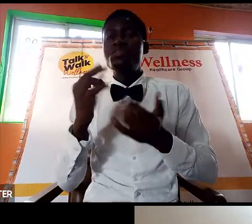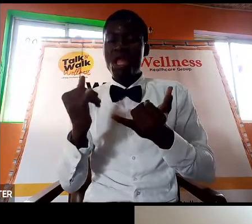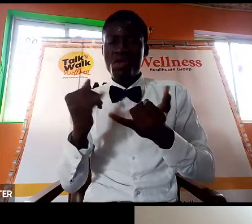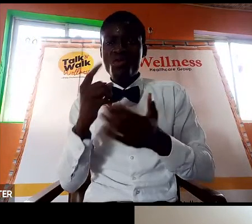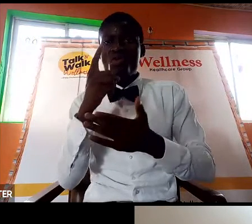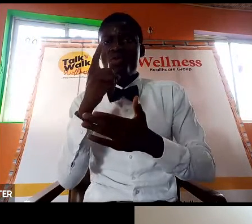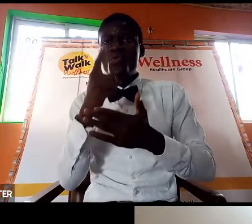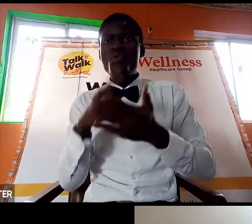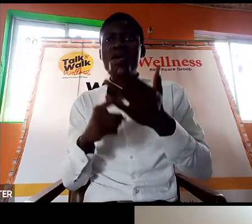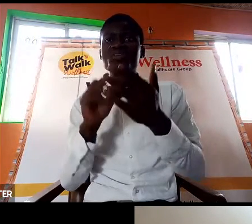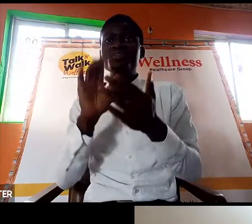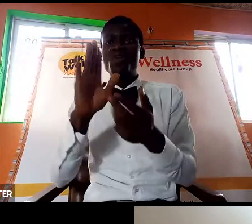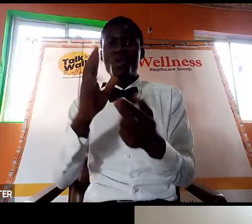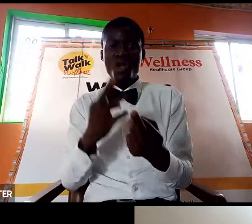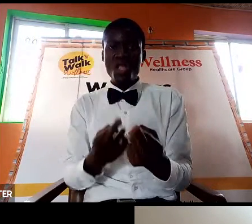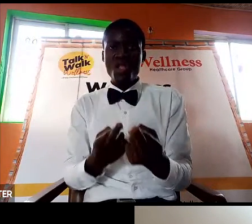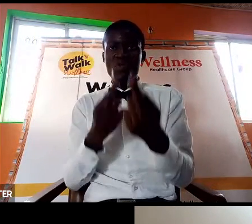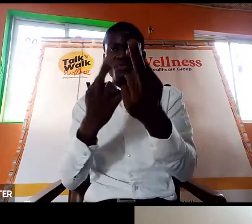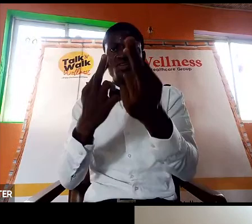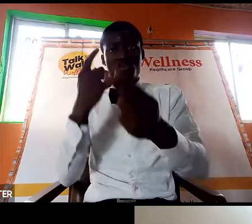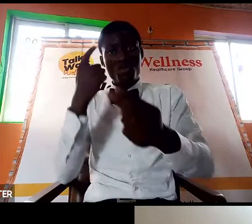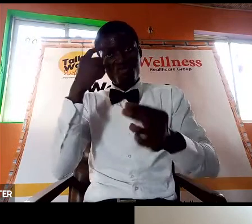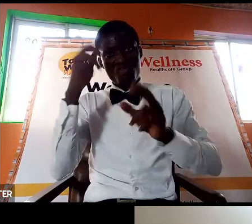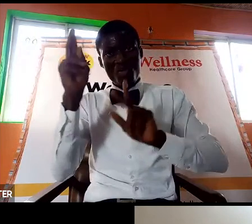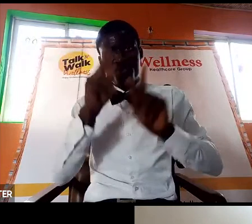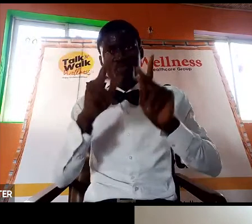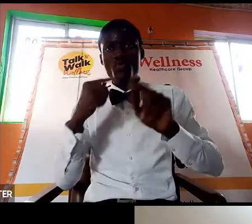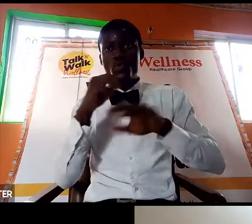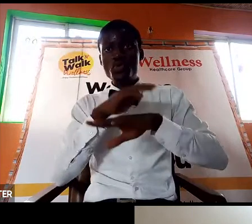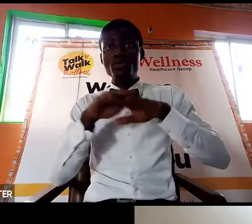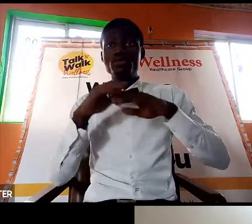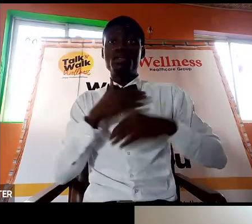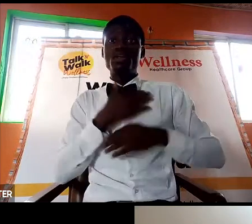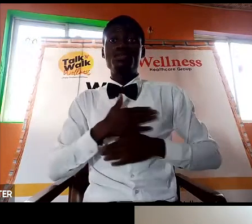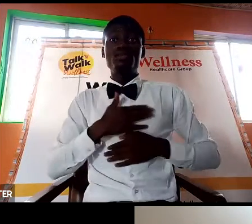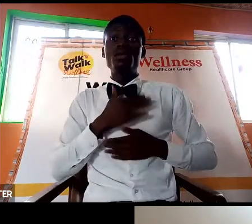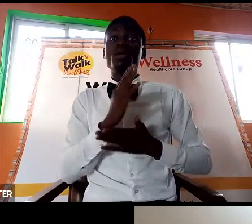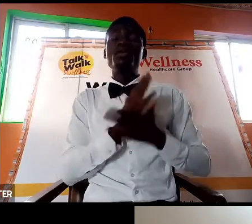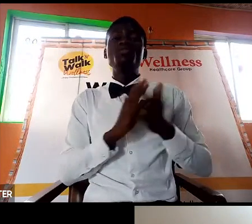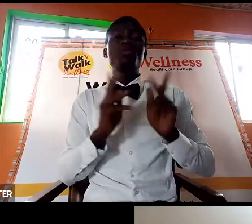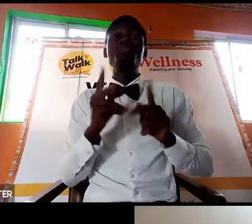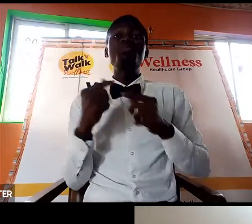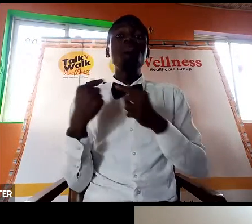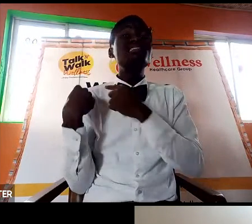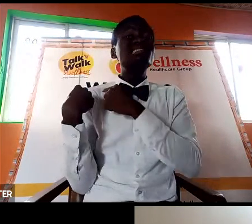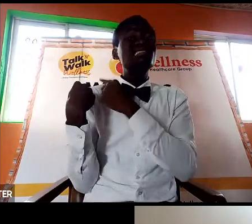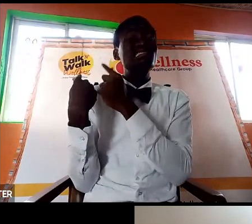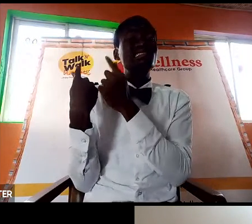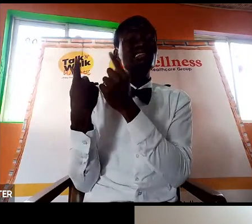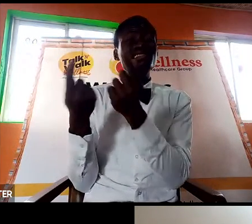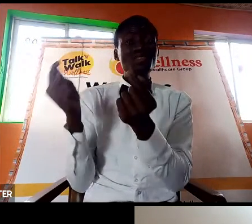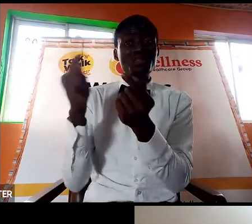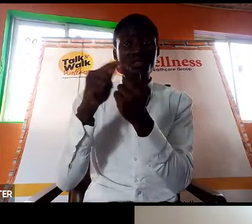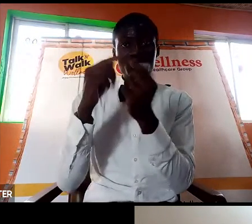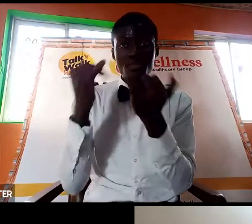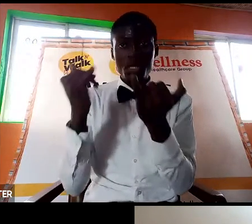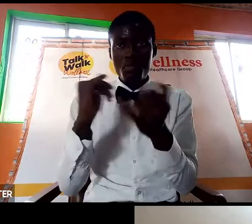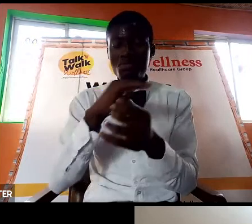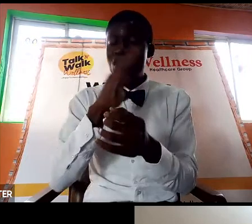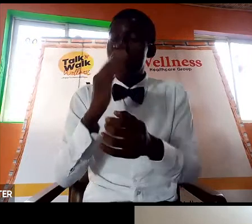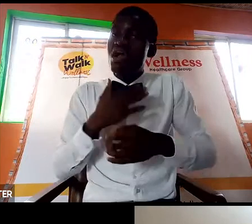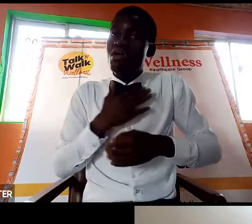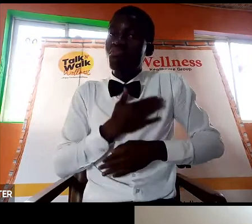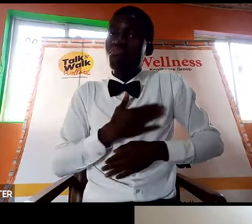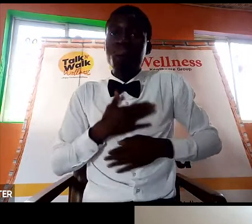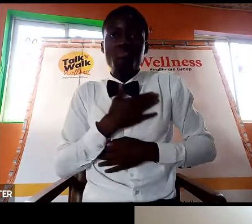at all? There are some people that said they've never enjoyed sex at all. And So it's not even a